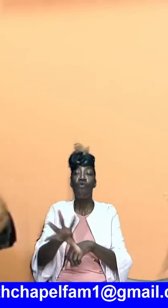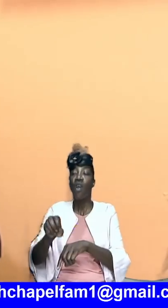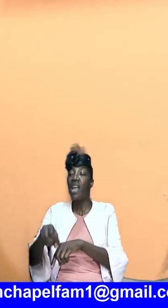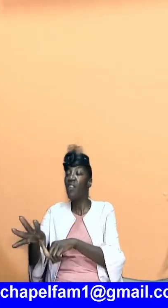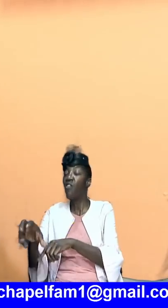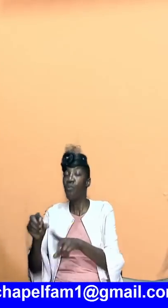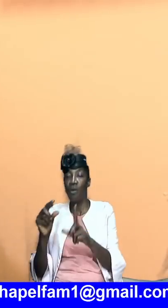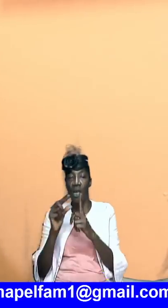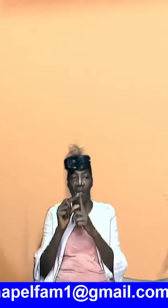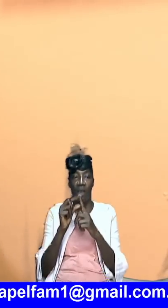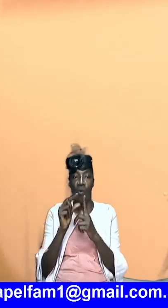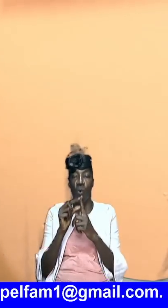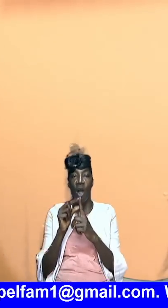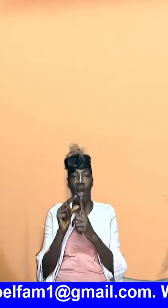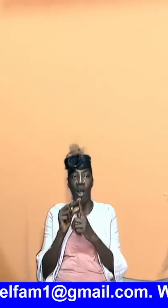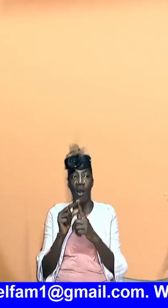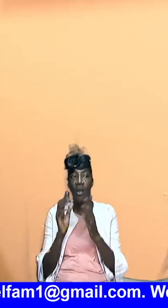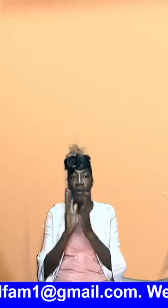will ask Sister